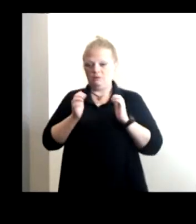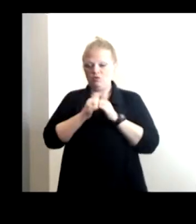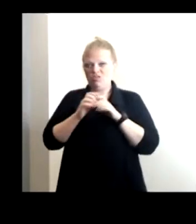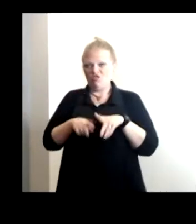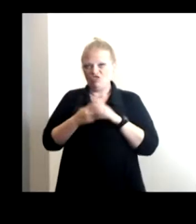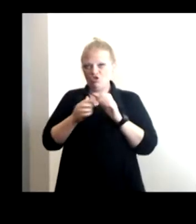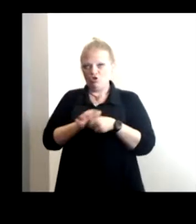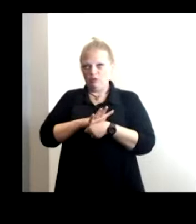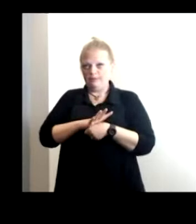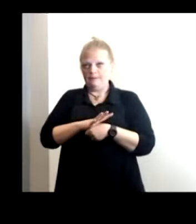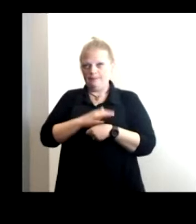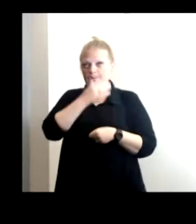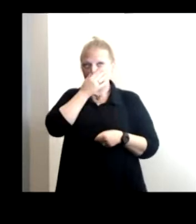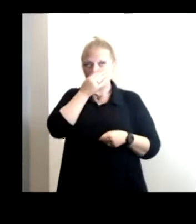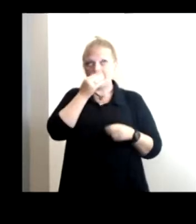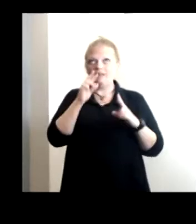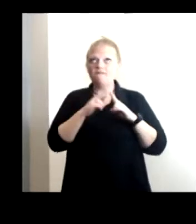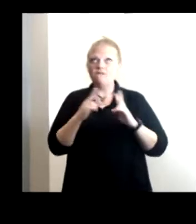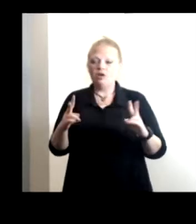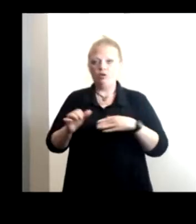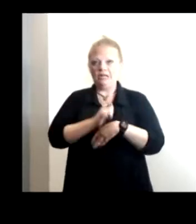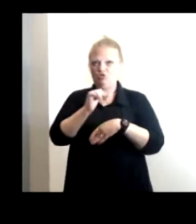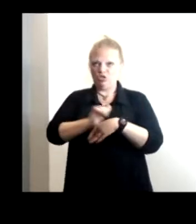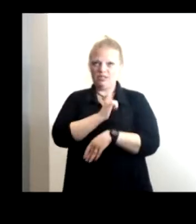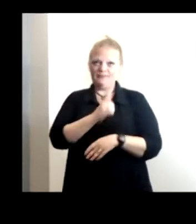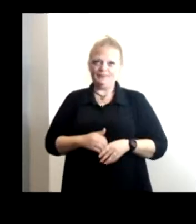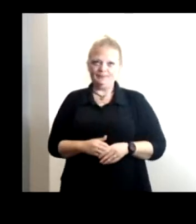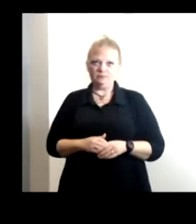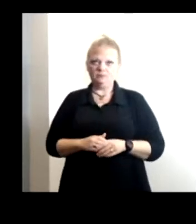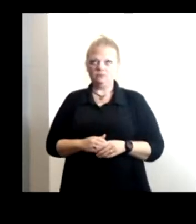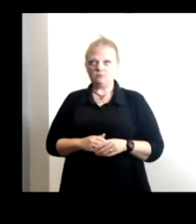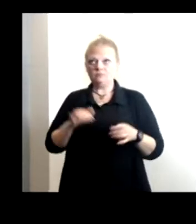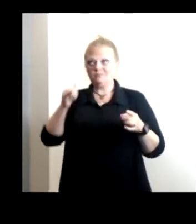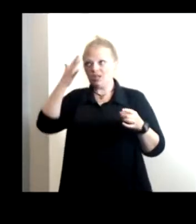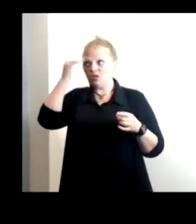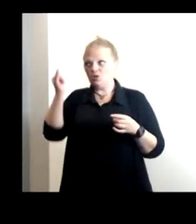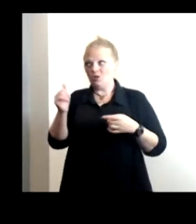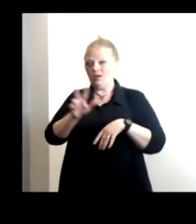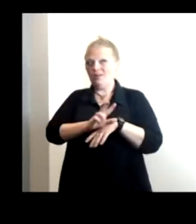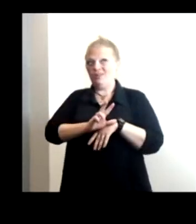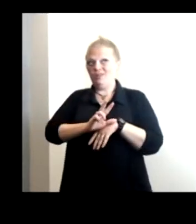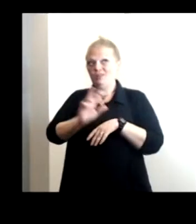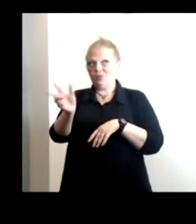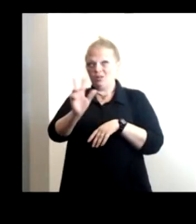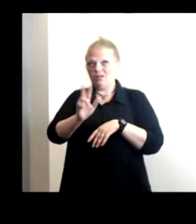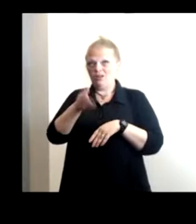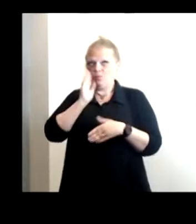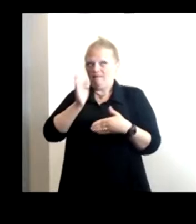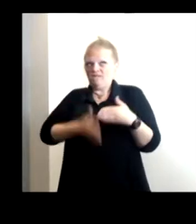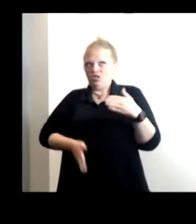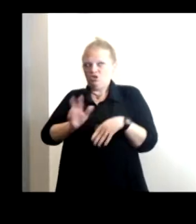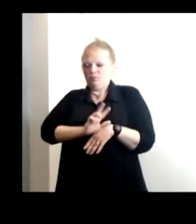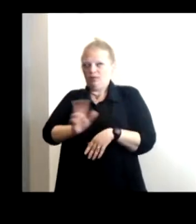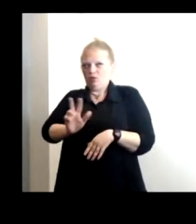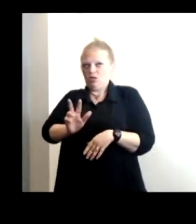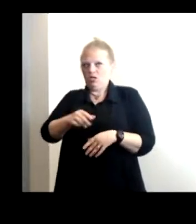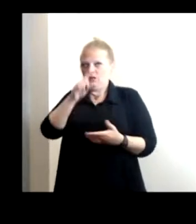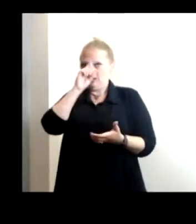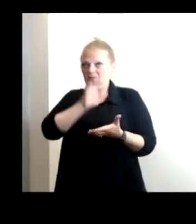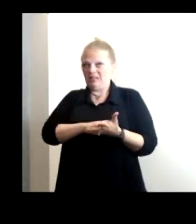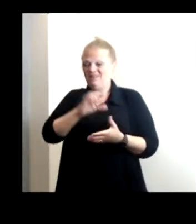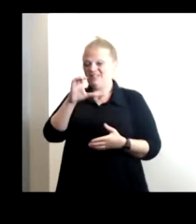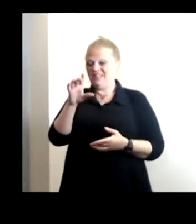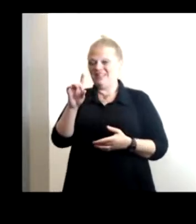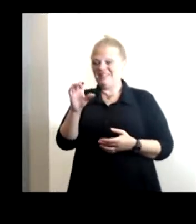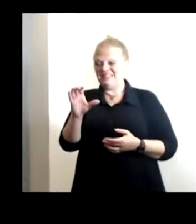COVID-19. It's very dangerous. And it's why at 3 o'clock, we'll be done by 3. I believe the